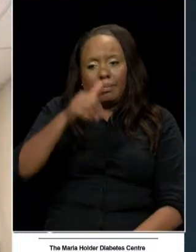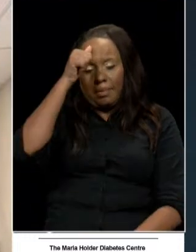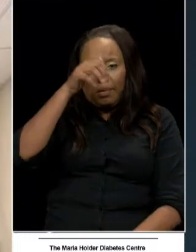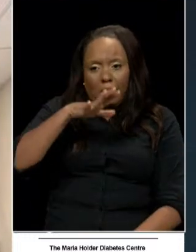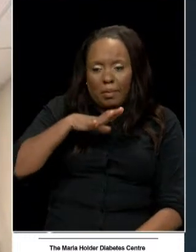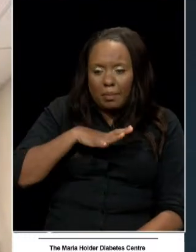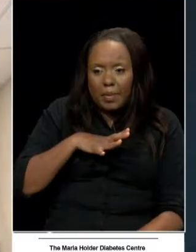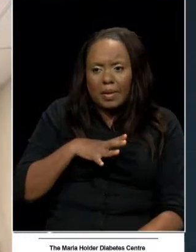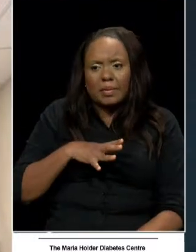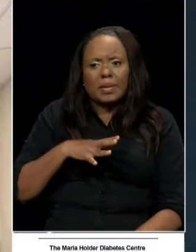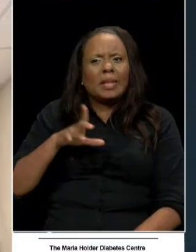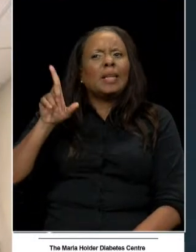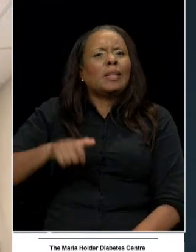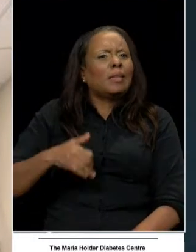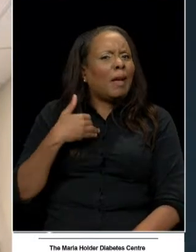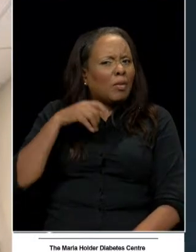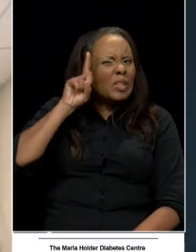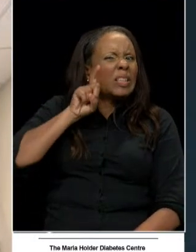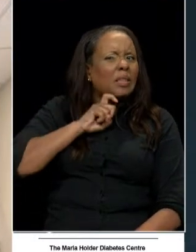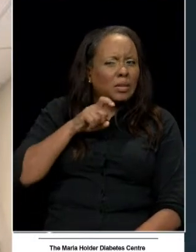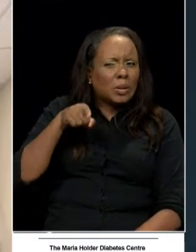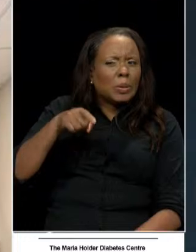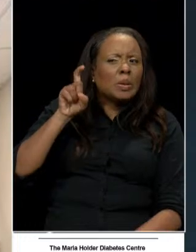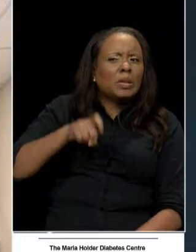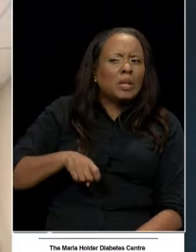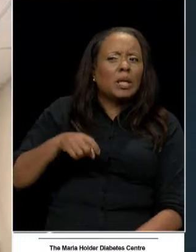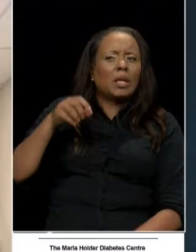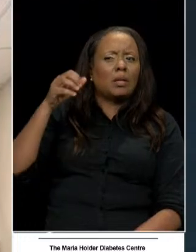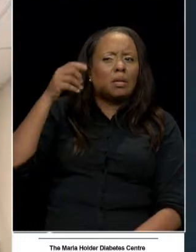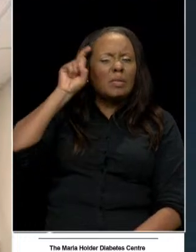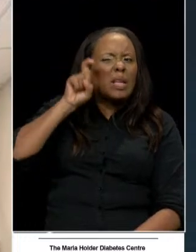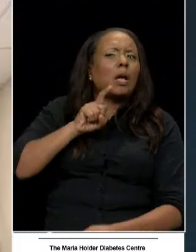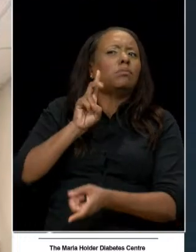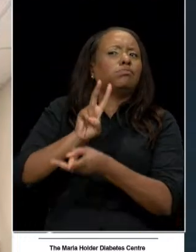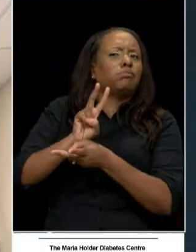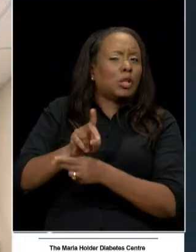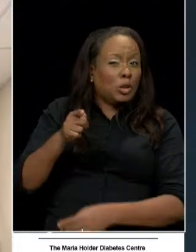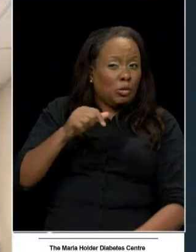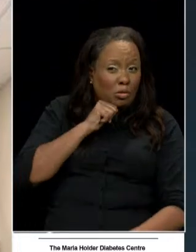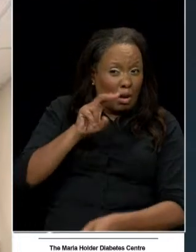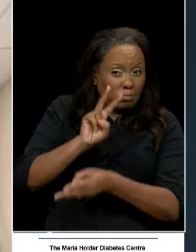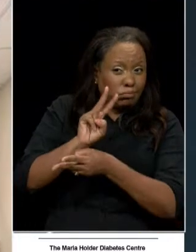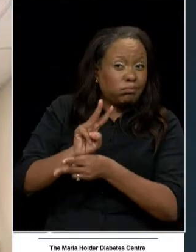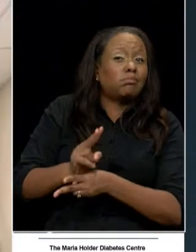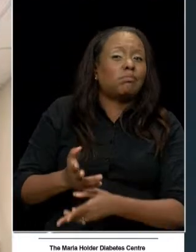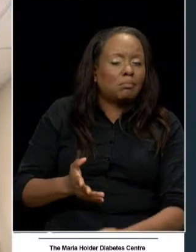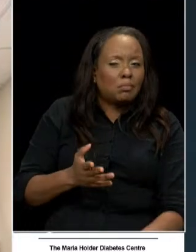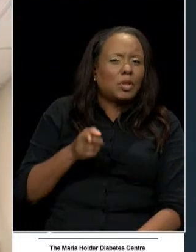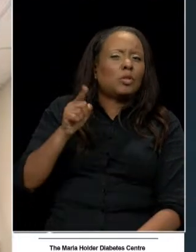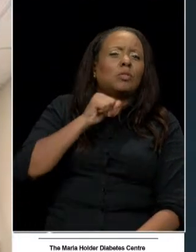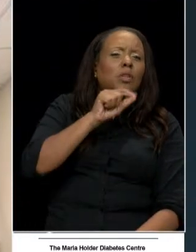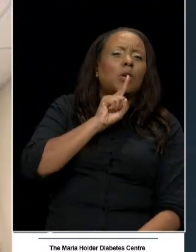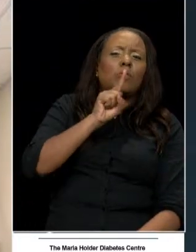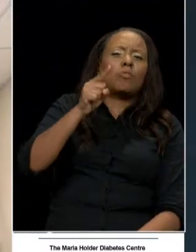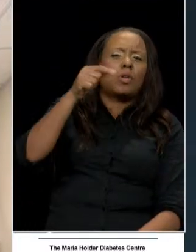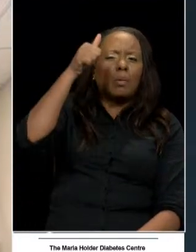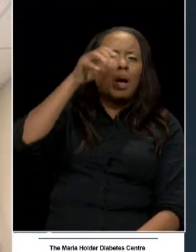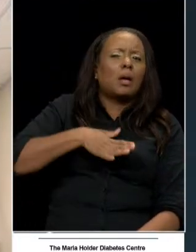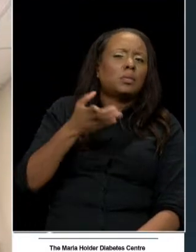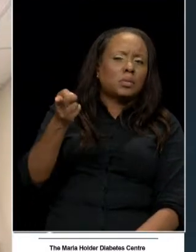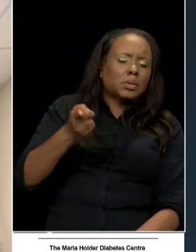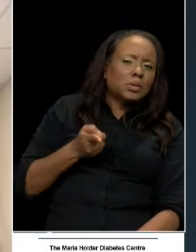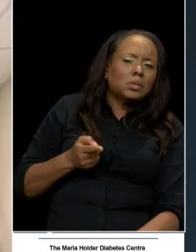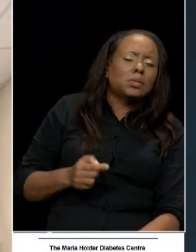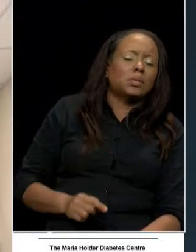sexually, and it's kind of frowned upon. If a man cannot perform sexually, then really and truly he's not a man. And this